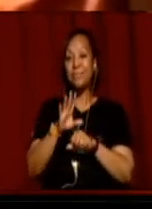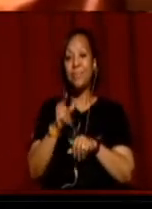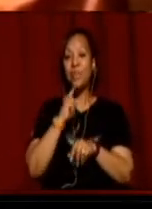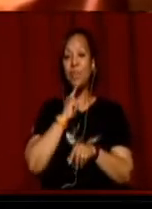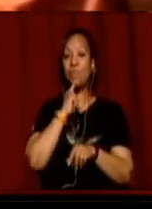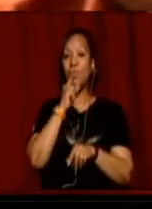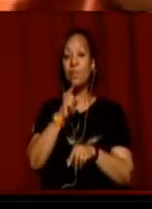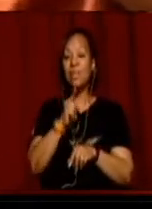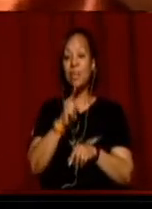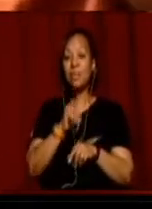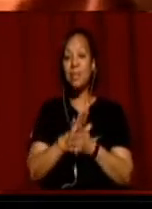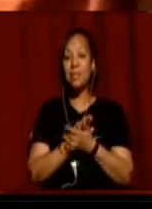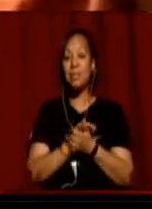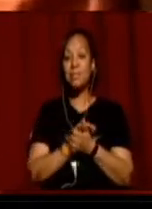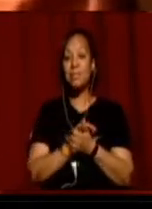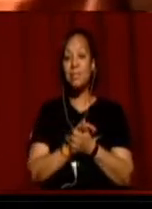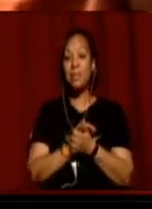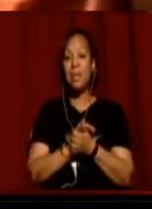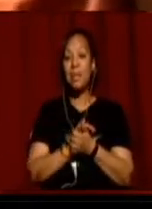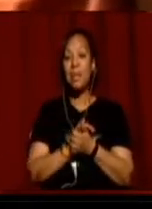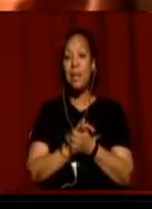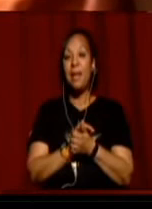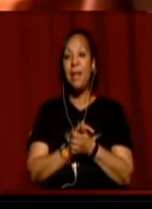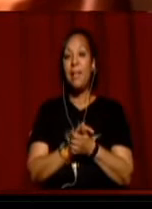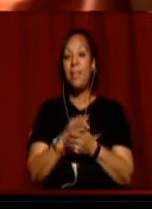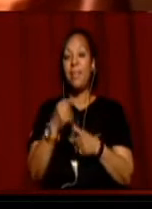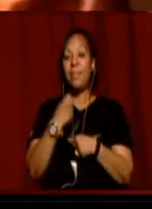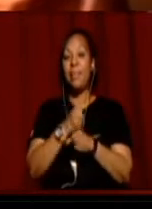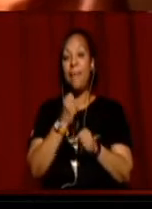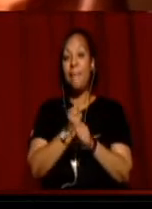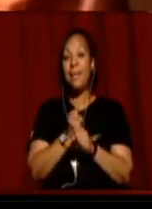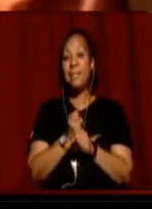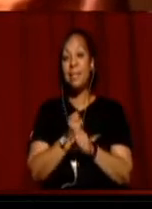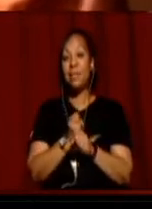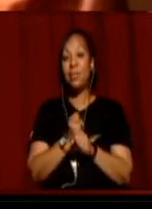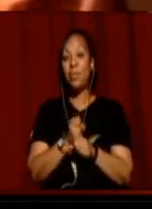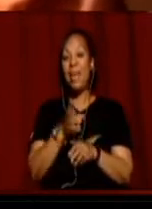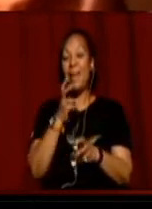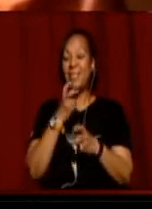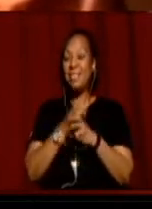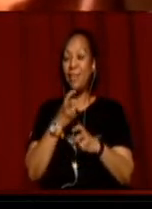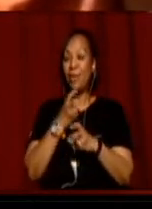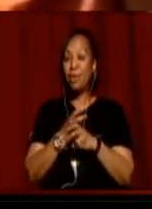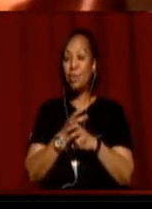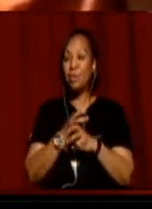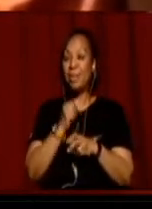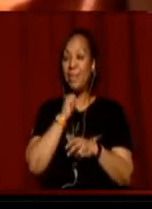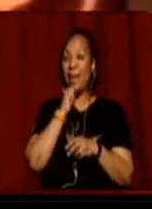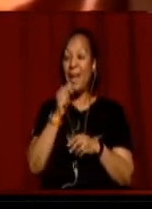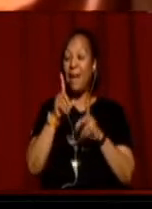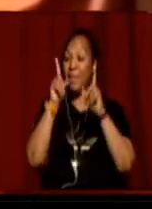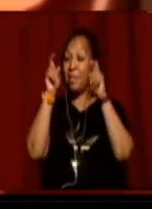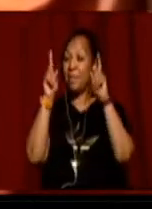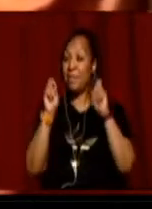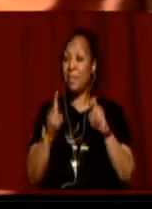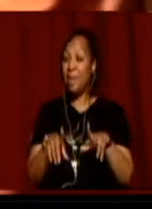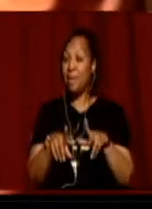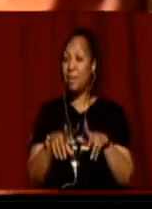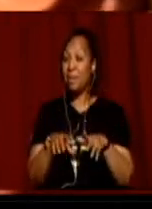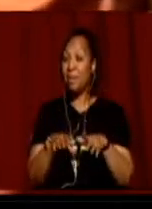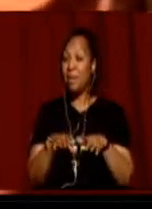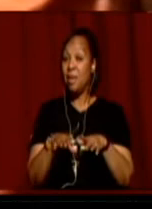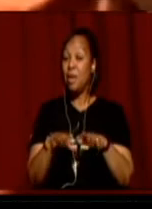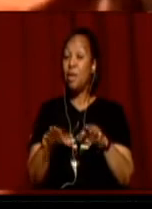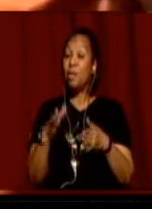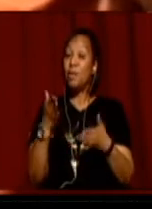serious case of it. That being said, we still are having difficulties with not having enough tests, or even if there's